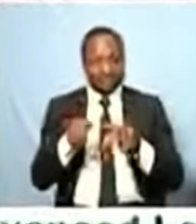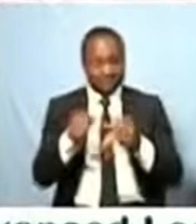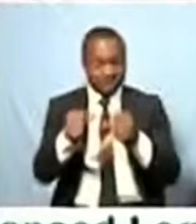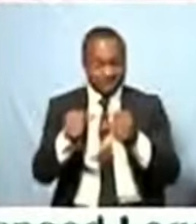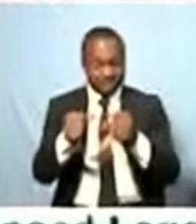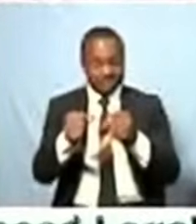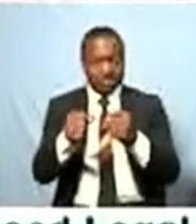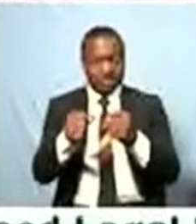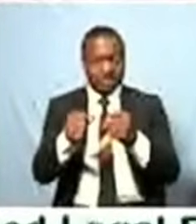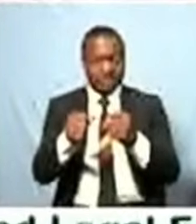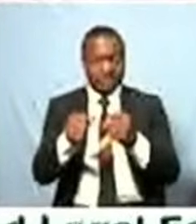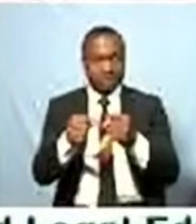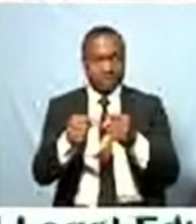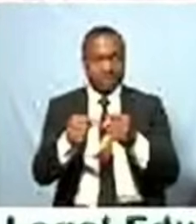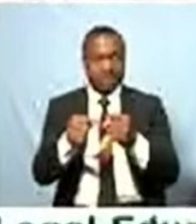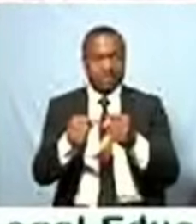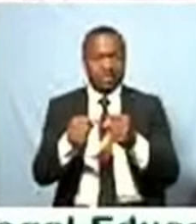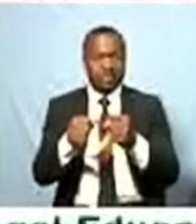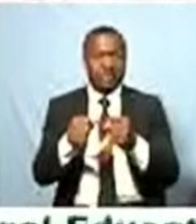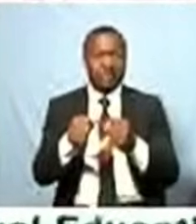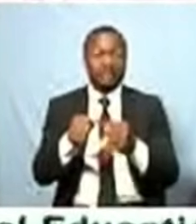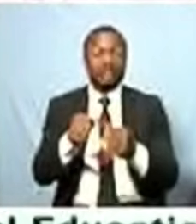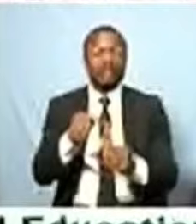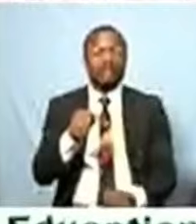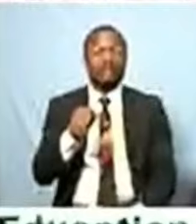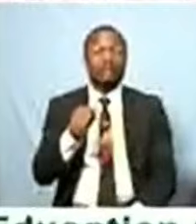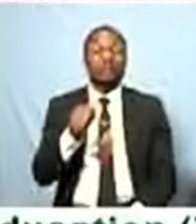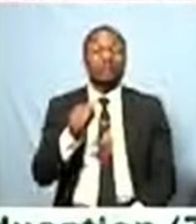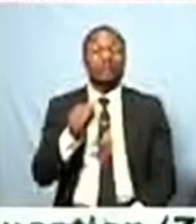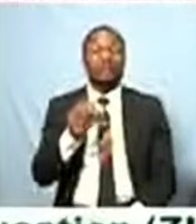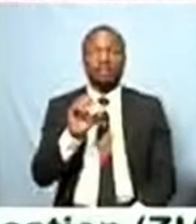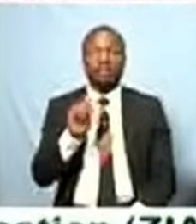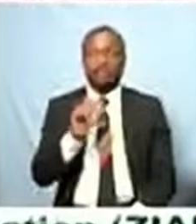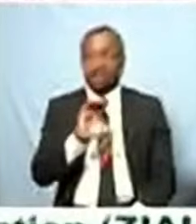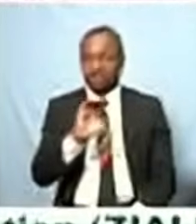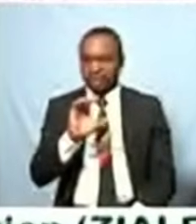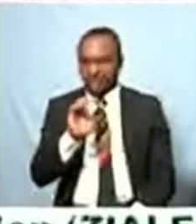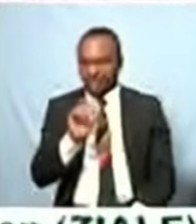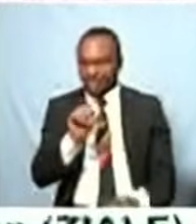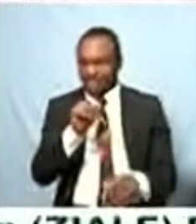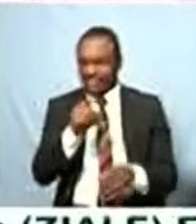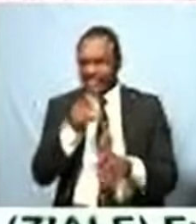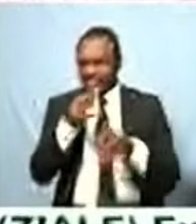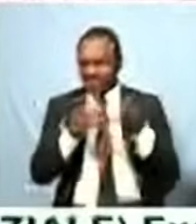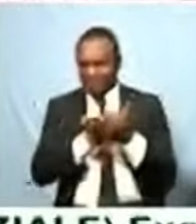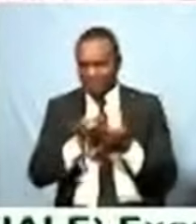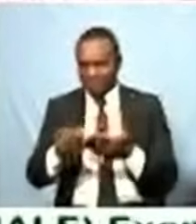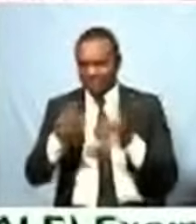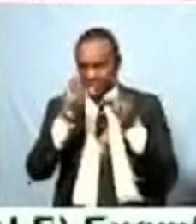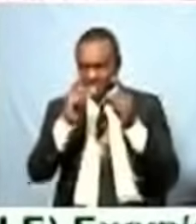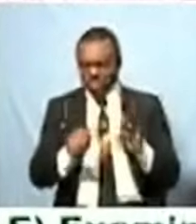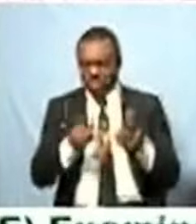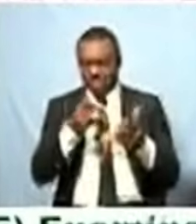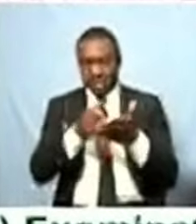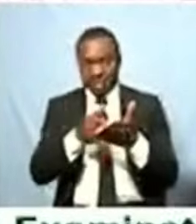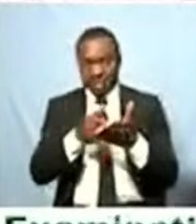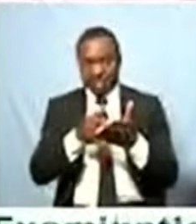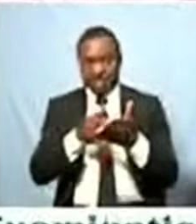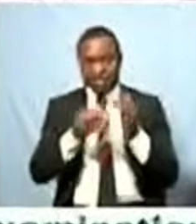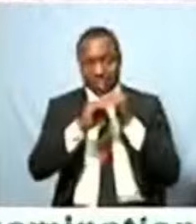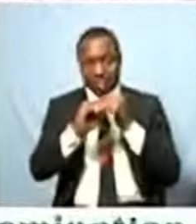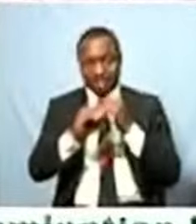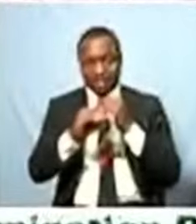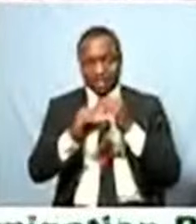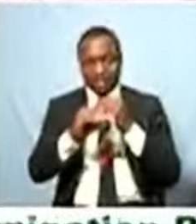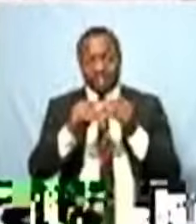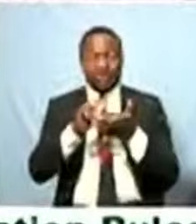the Association of Chartered Certified Accountants would do the same practice, that if you fail to reach a certain mark, then whatever credits